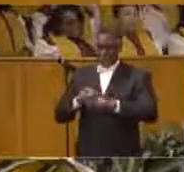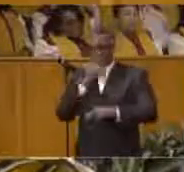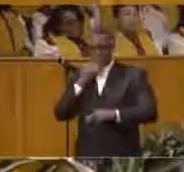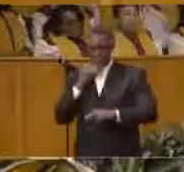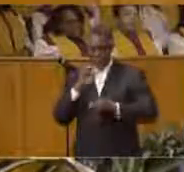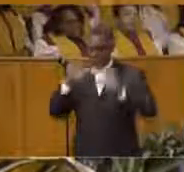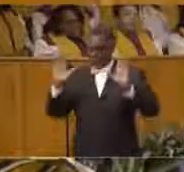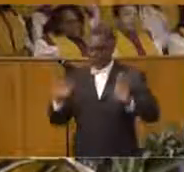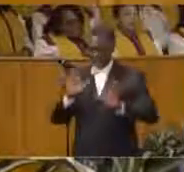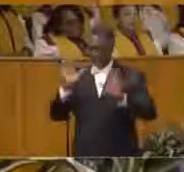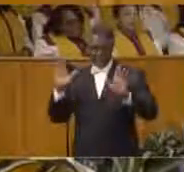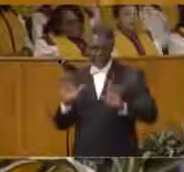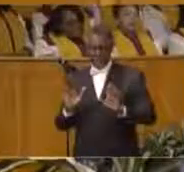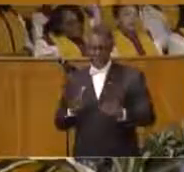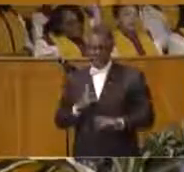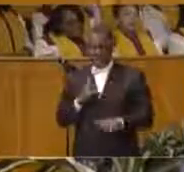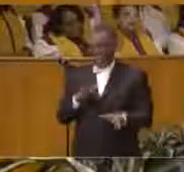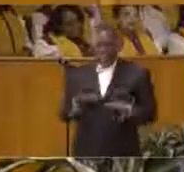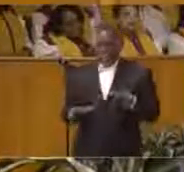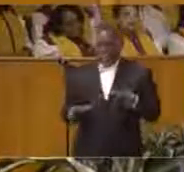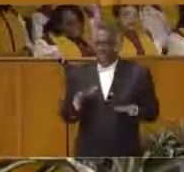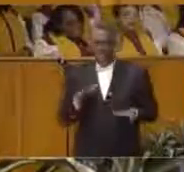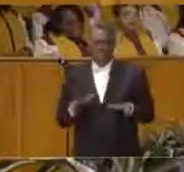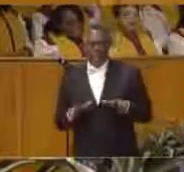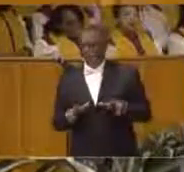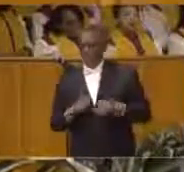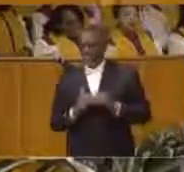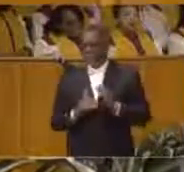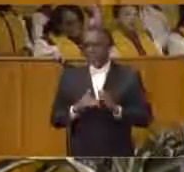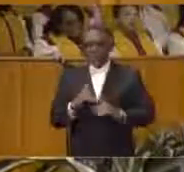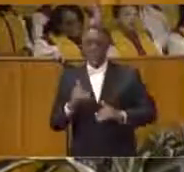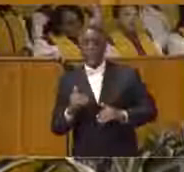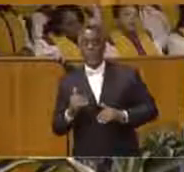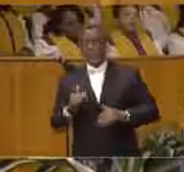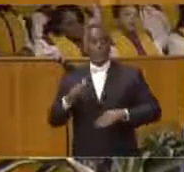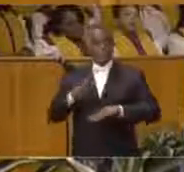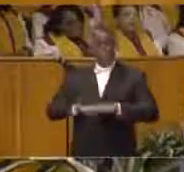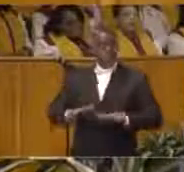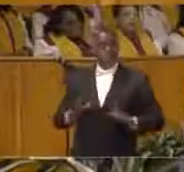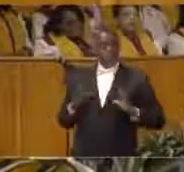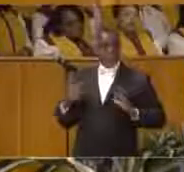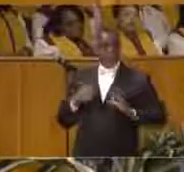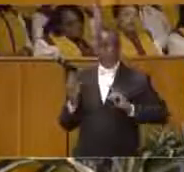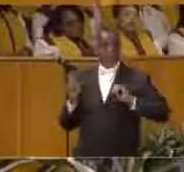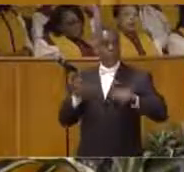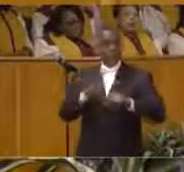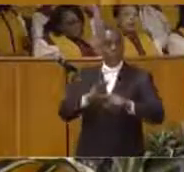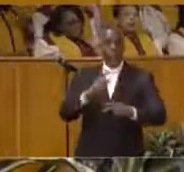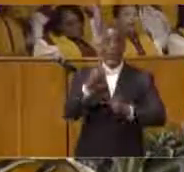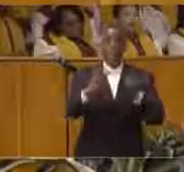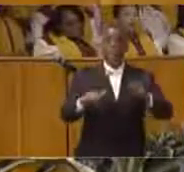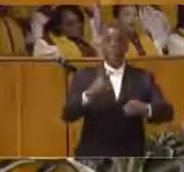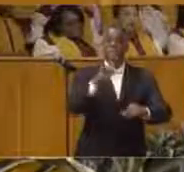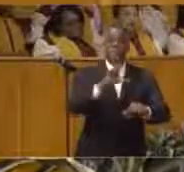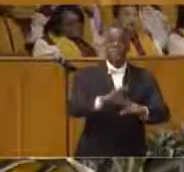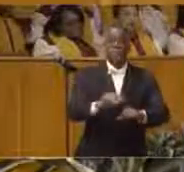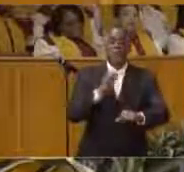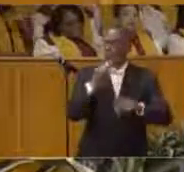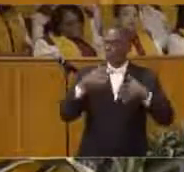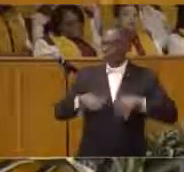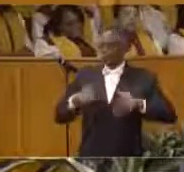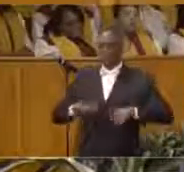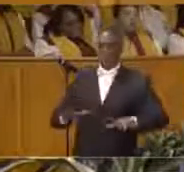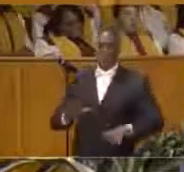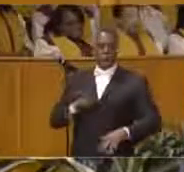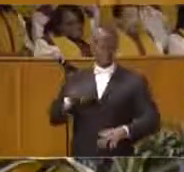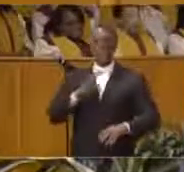on a Sunday feels awkward. Like, when I go on vacation, I still go to church. I go to somebody else's church. I don't dress up. I don't want nobody to know who